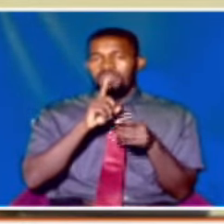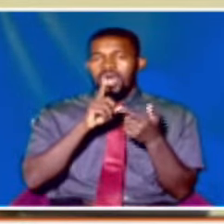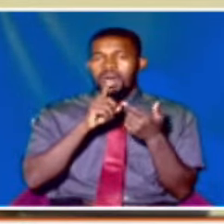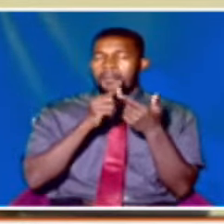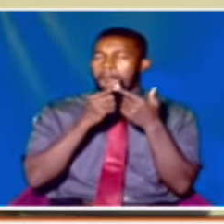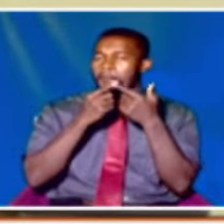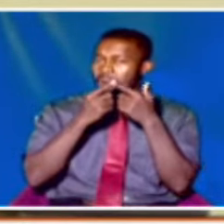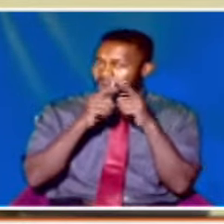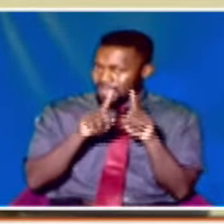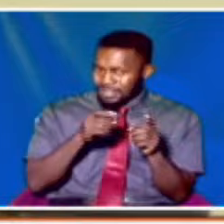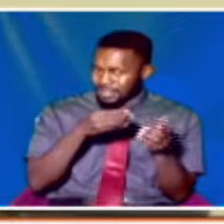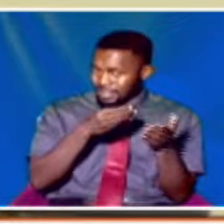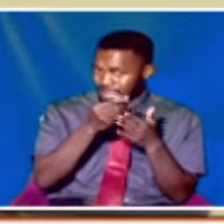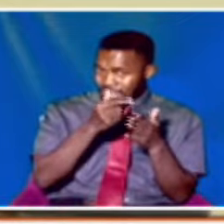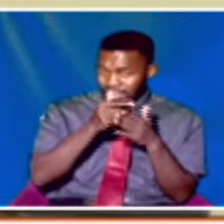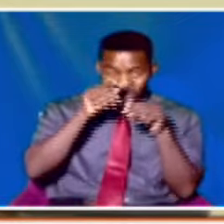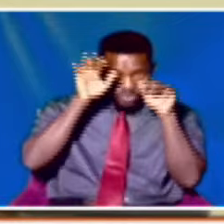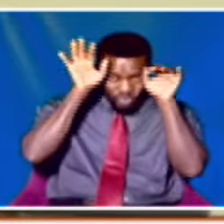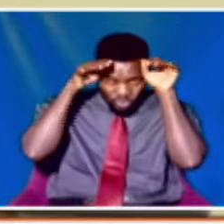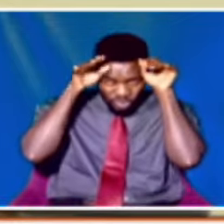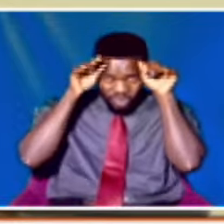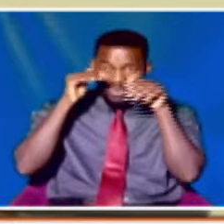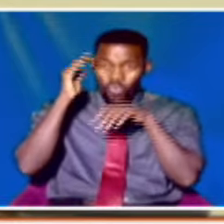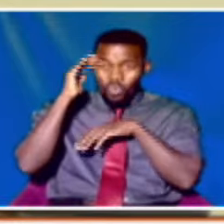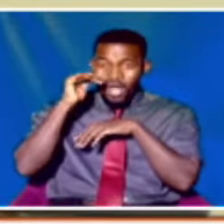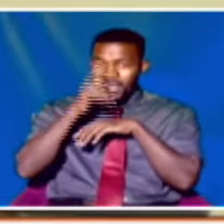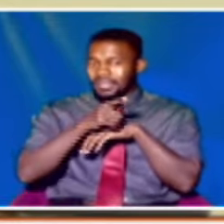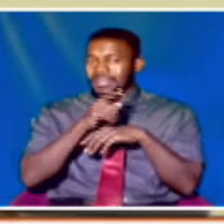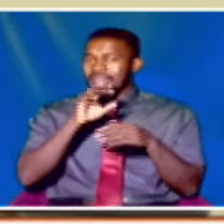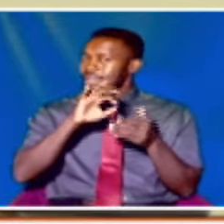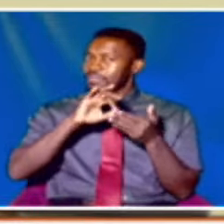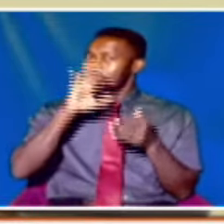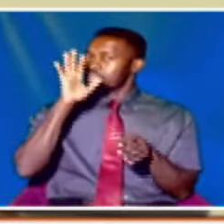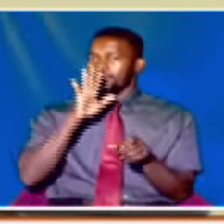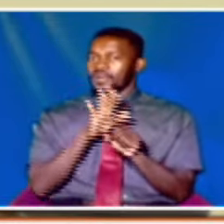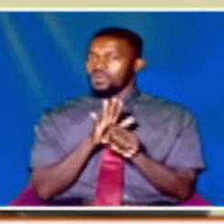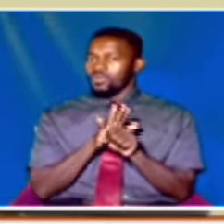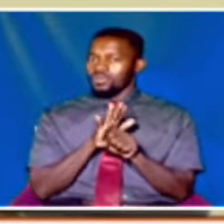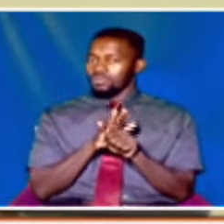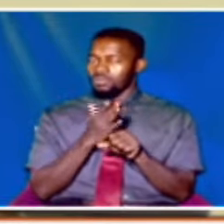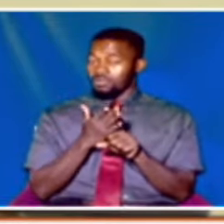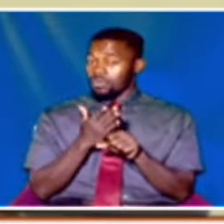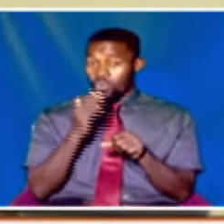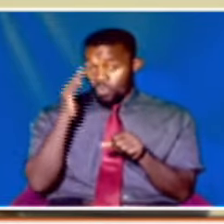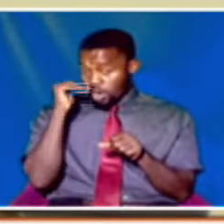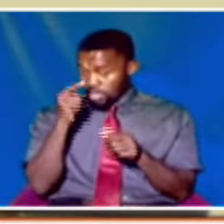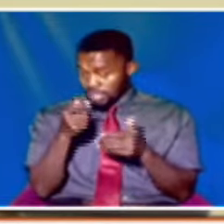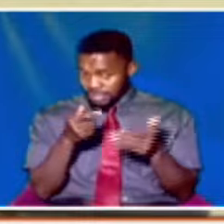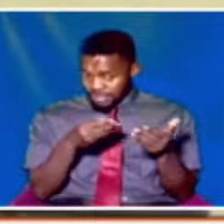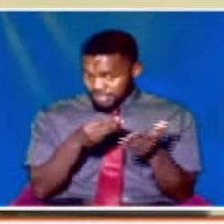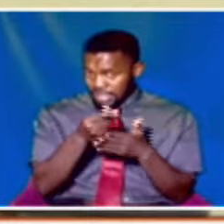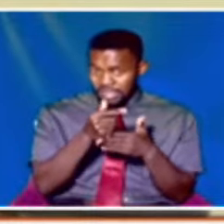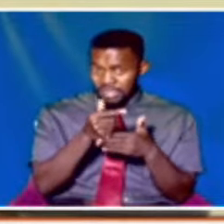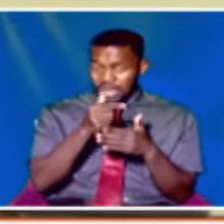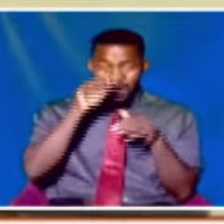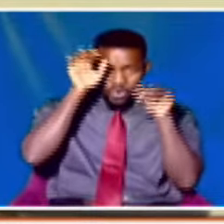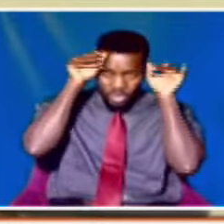are varied reasons, like the value of the donkey has gone high, which is worth to sell a donkey than to sell a